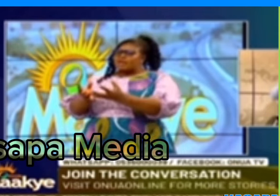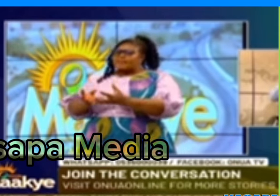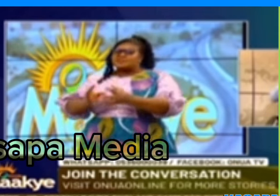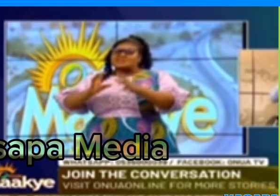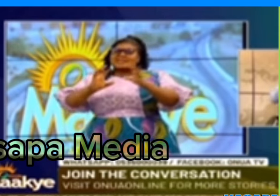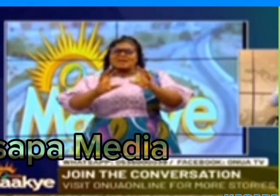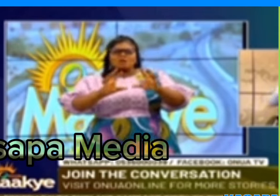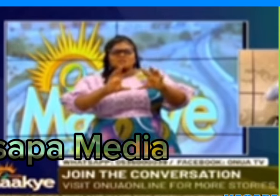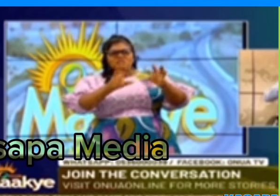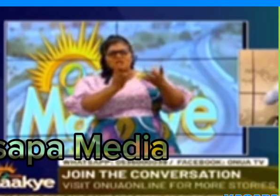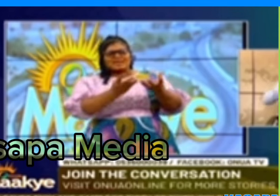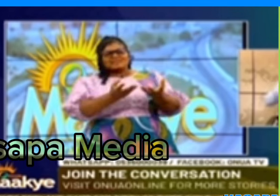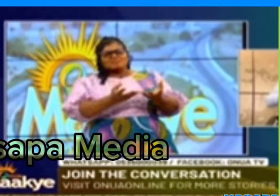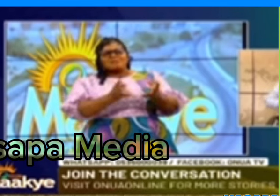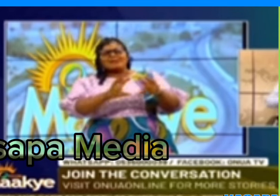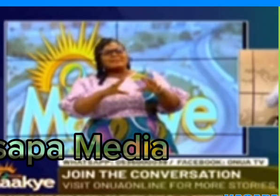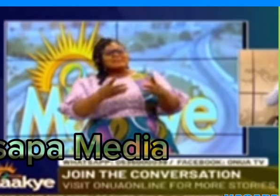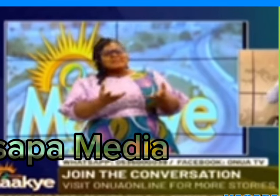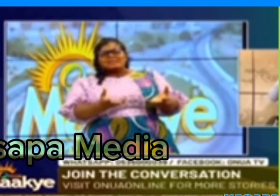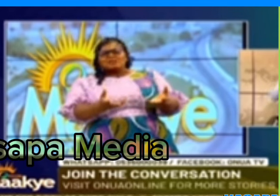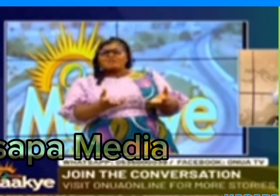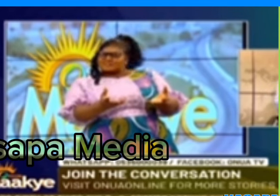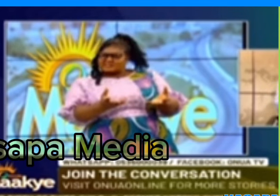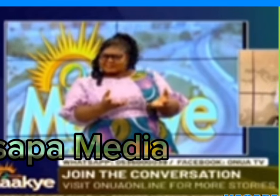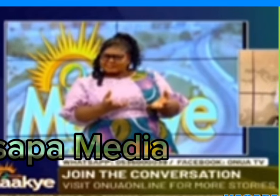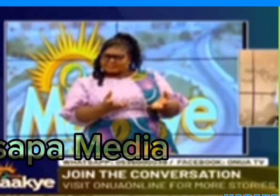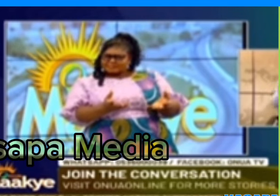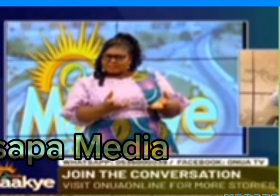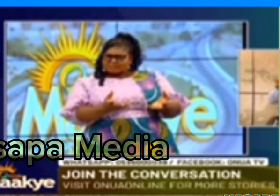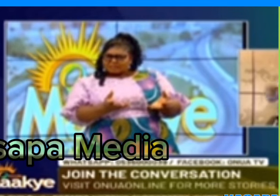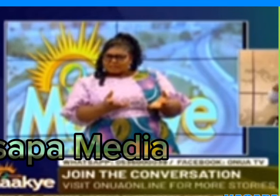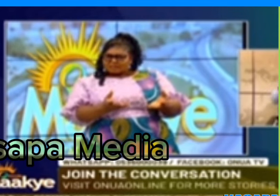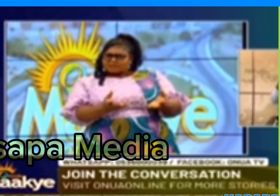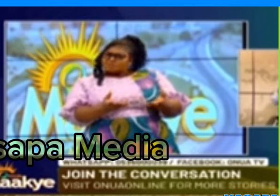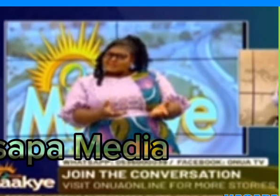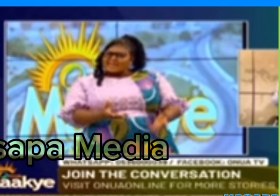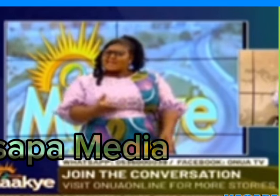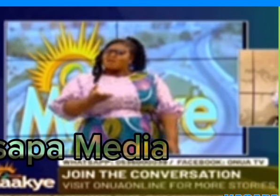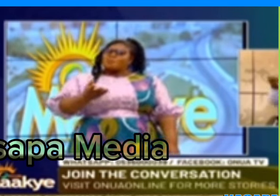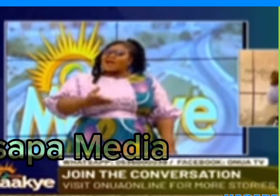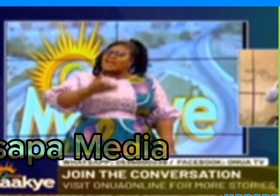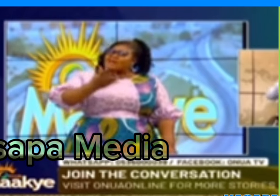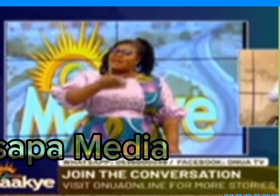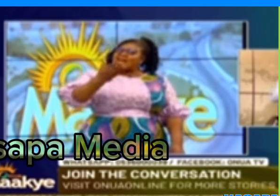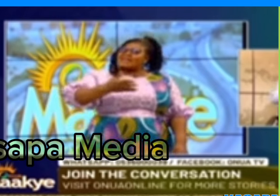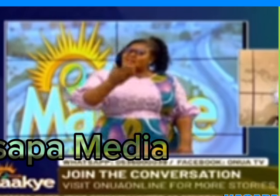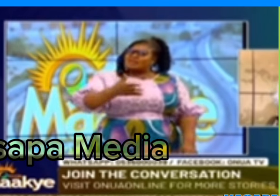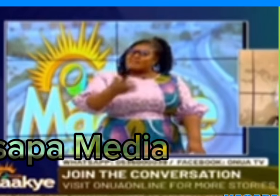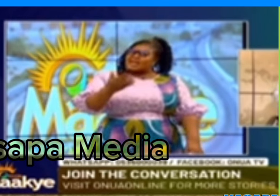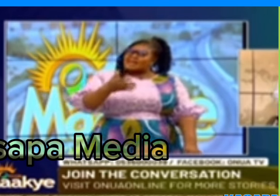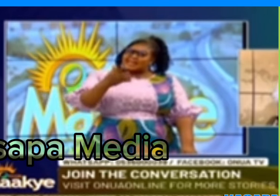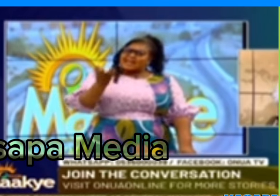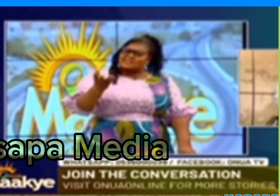Bangalore? Medicine? Can I go to coordinating one office? Mayana, Maya. You see, Mwana Moyama,